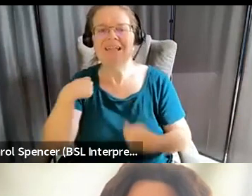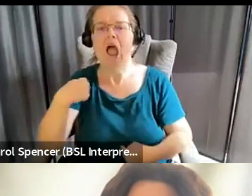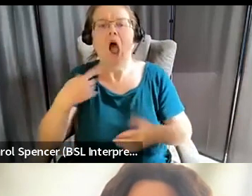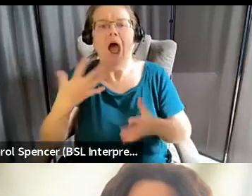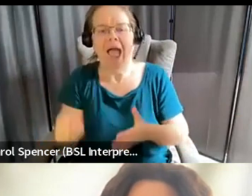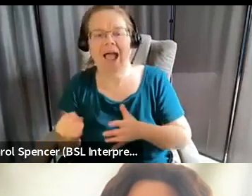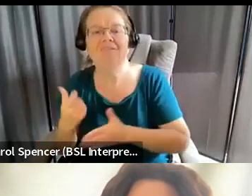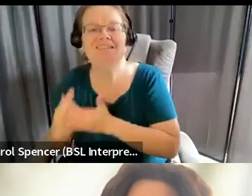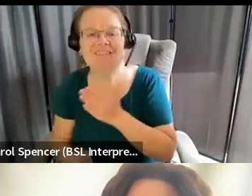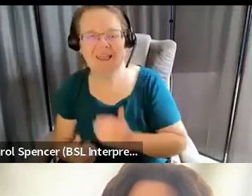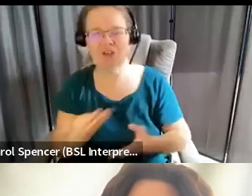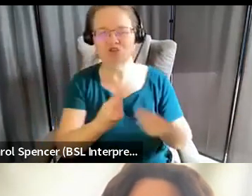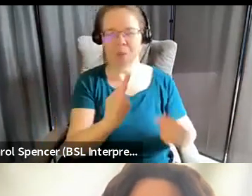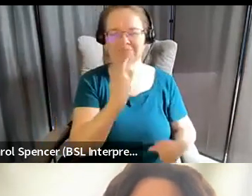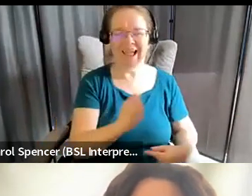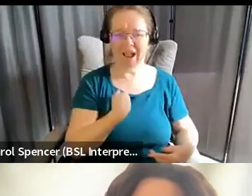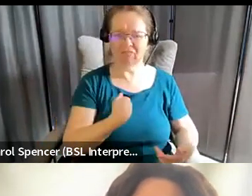disability.